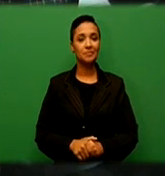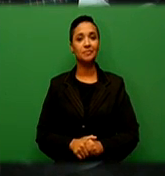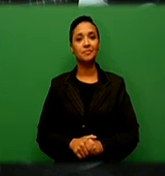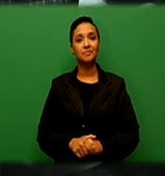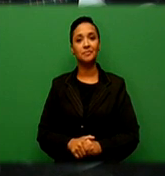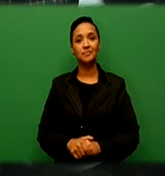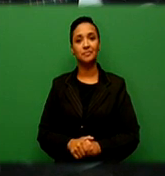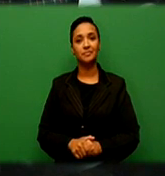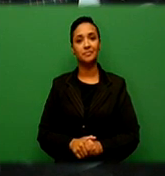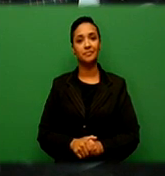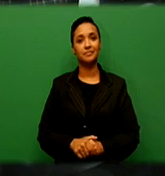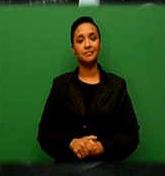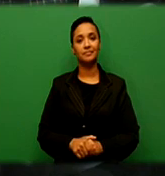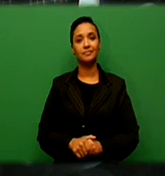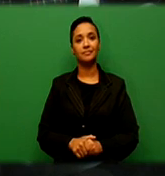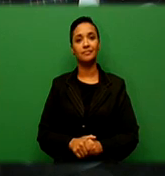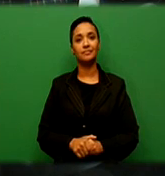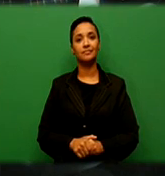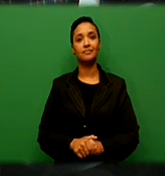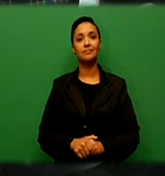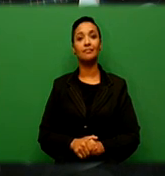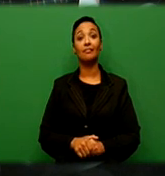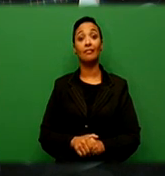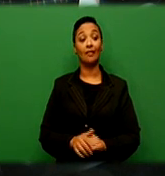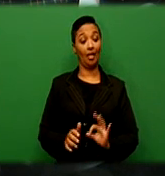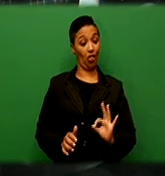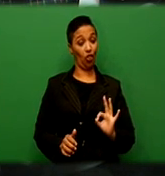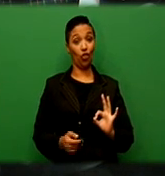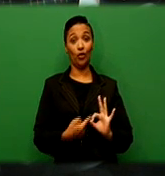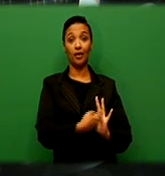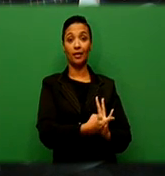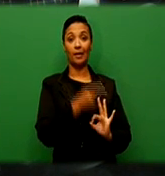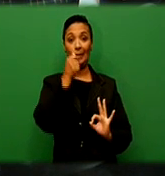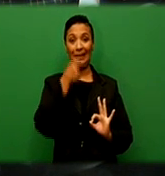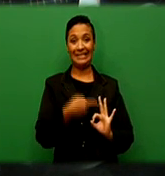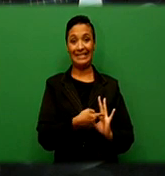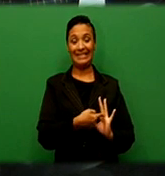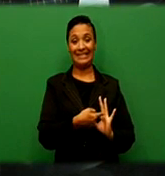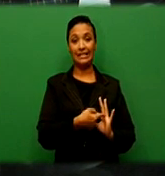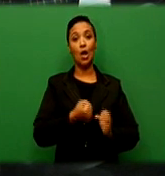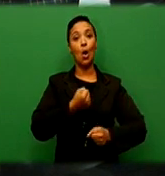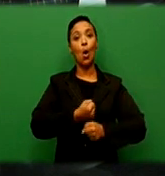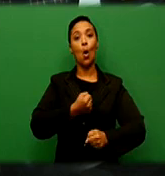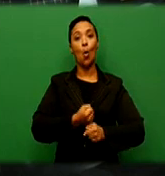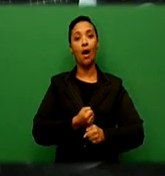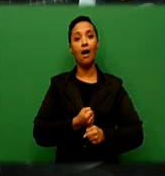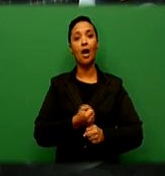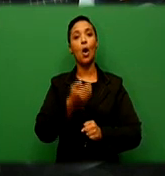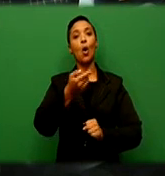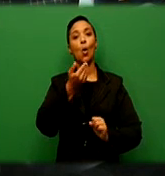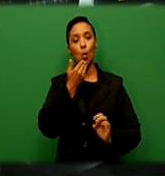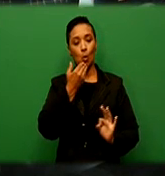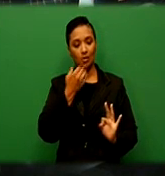The other three distinguished gentlemen here serve at the pleasure of the president.